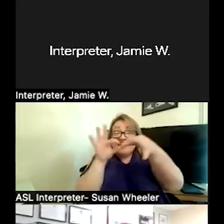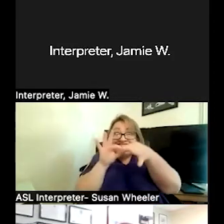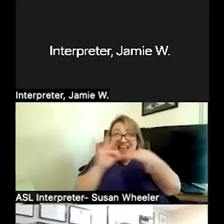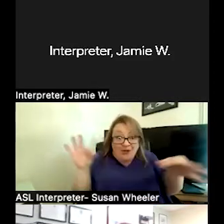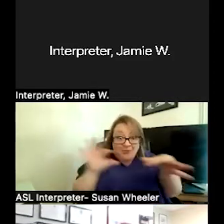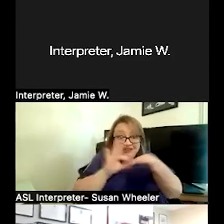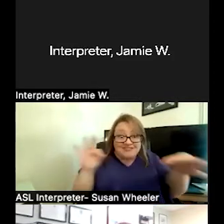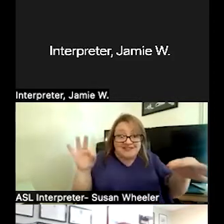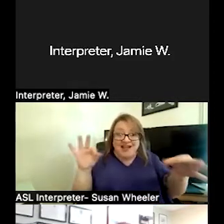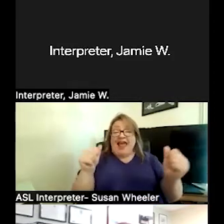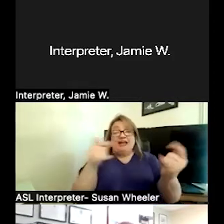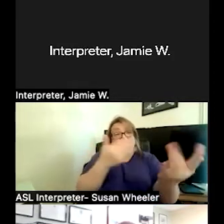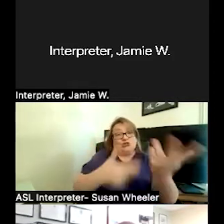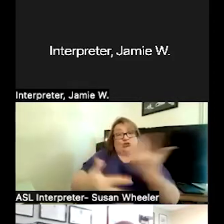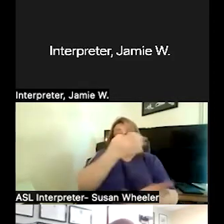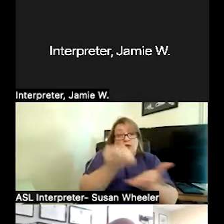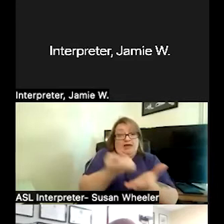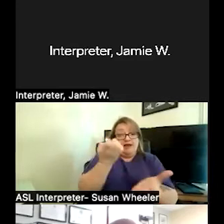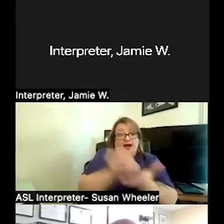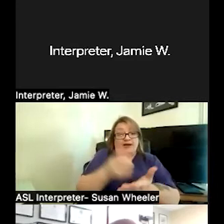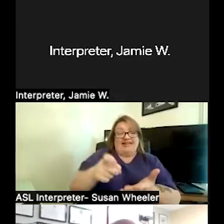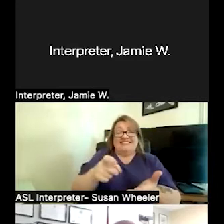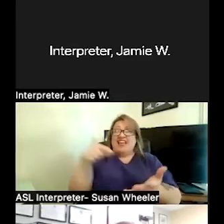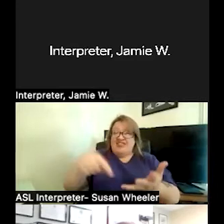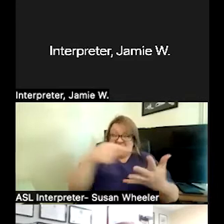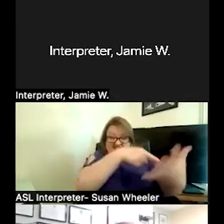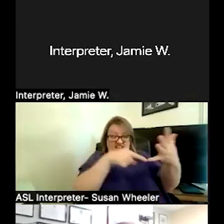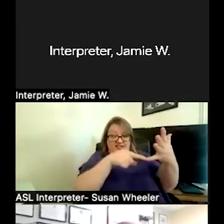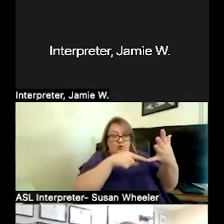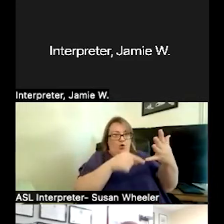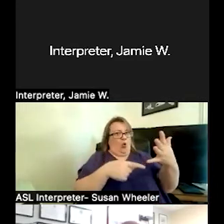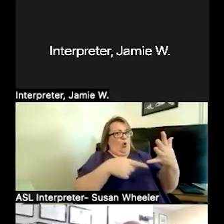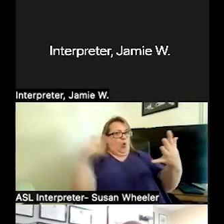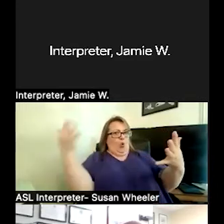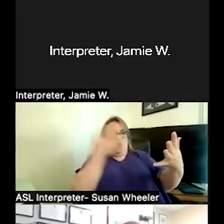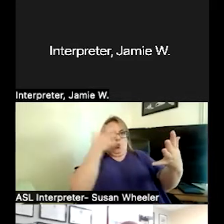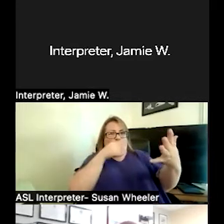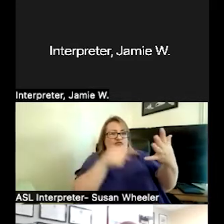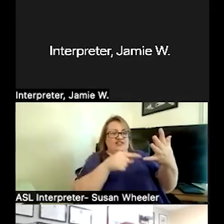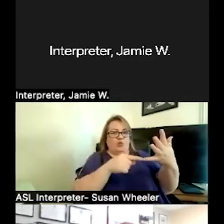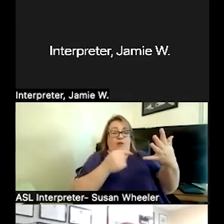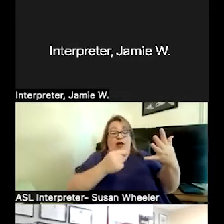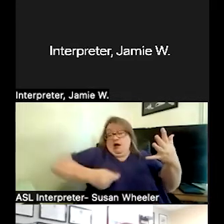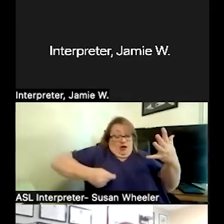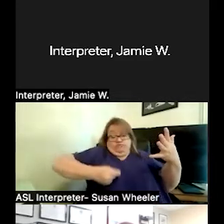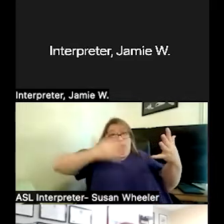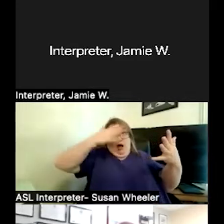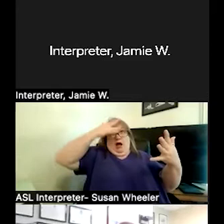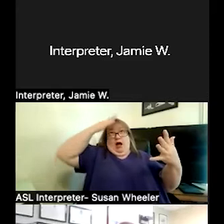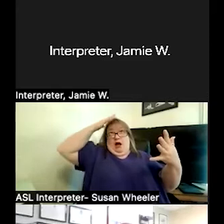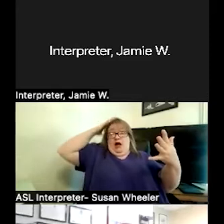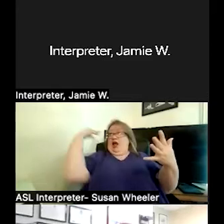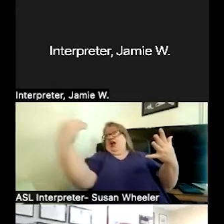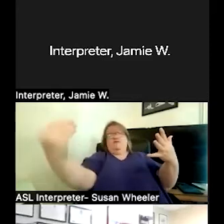research in this community as last because we knew that we'd be overwhelmed with the volume of information, but there's